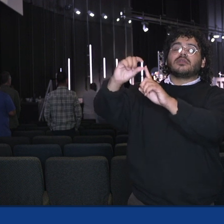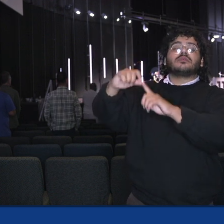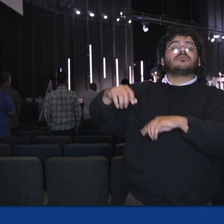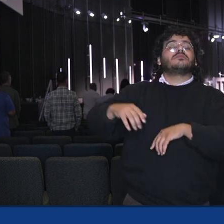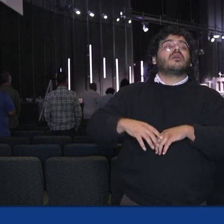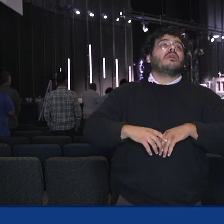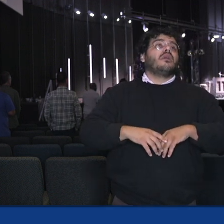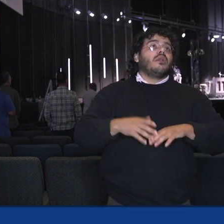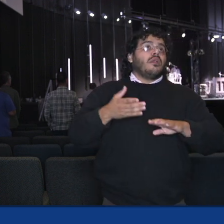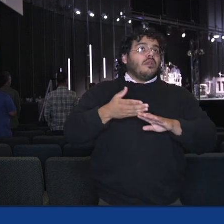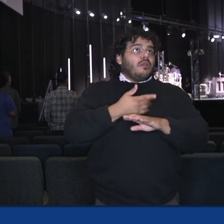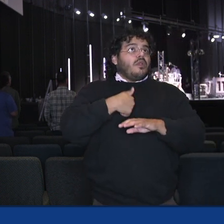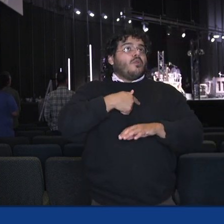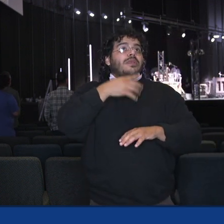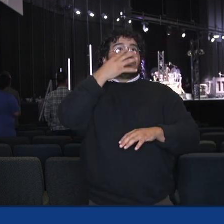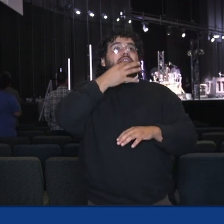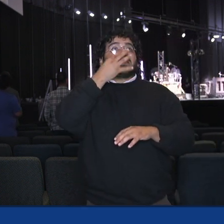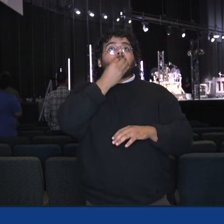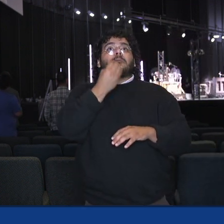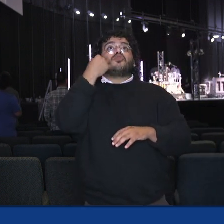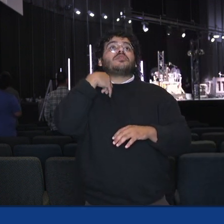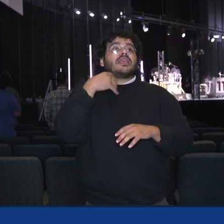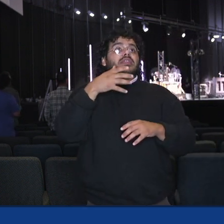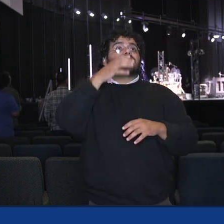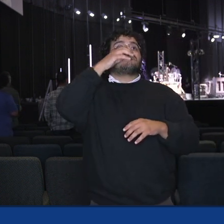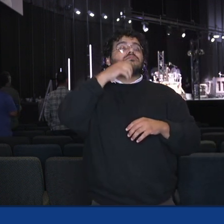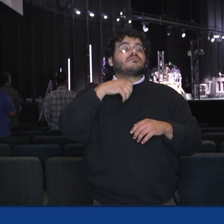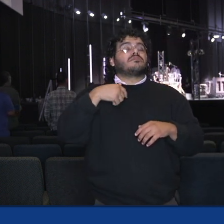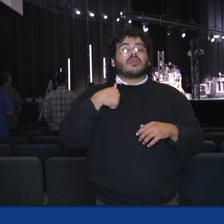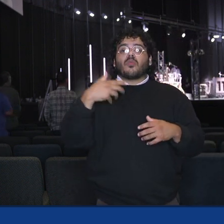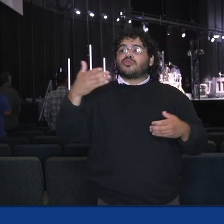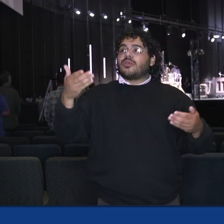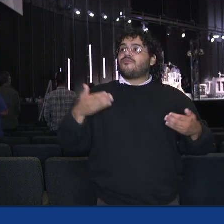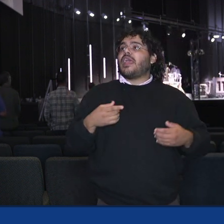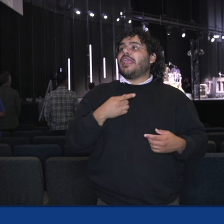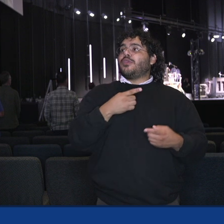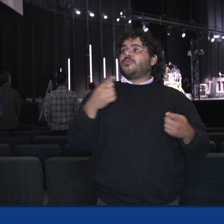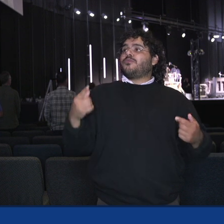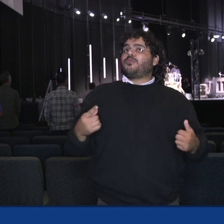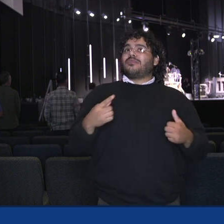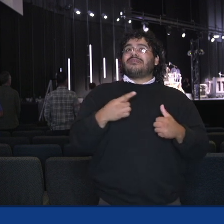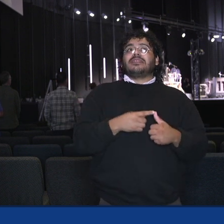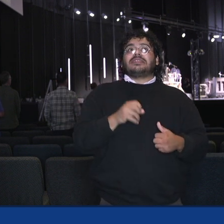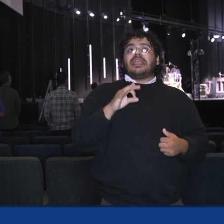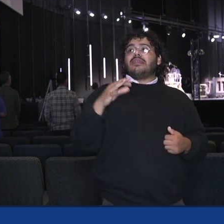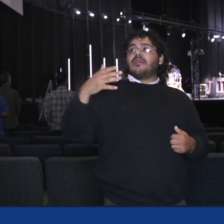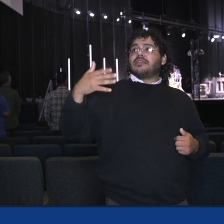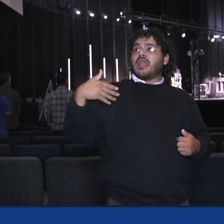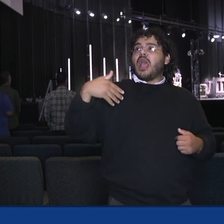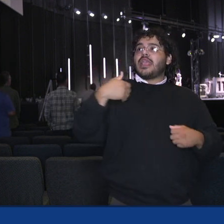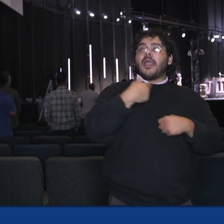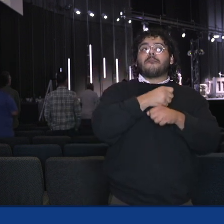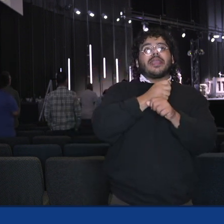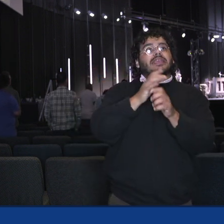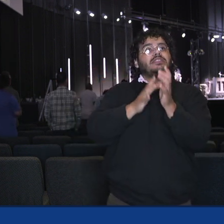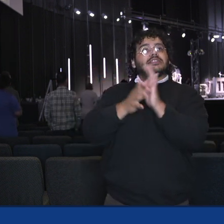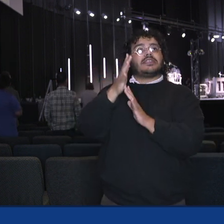But before we take communion, I want to invite you, if you haven't made Jesus your